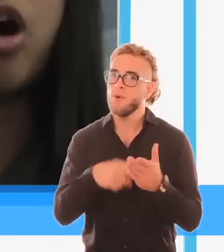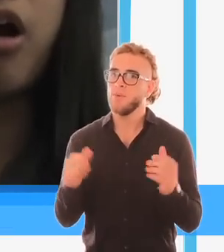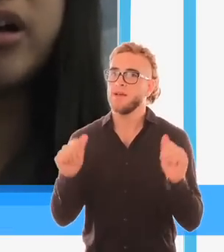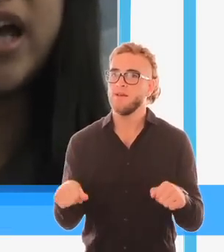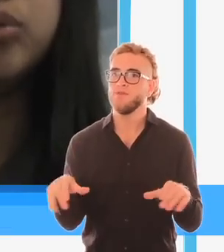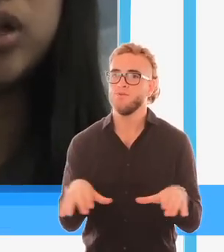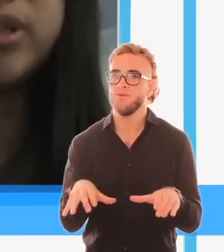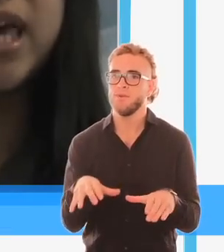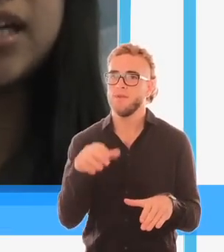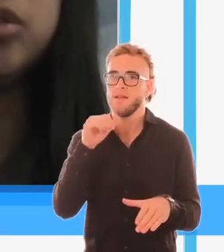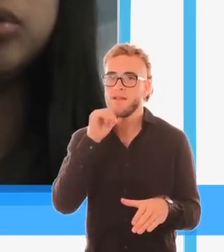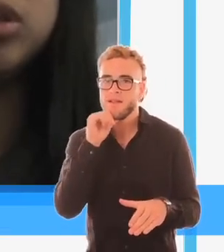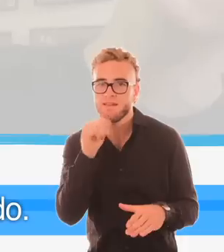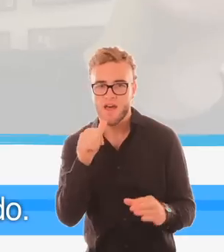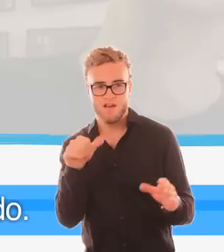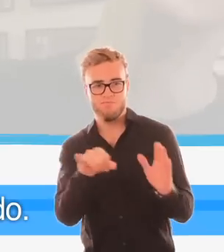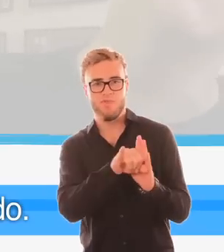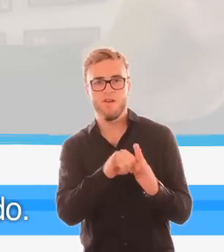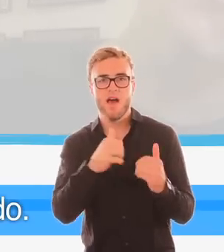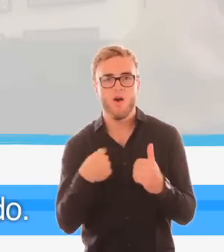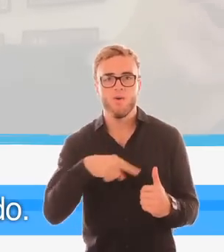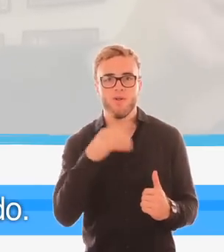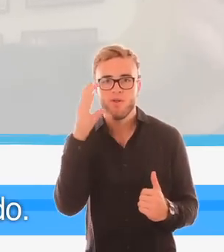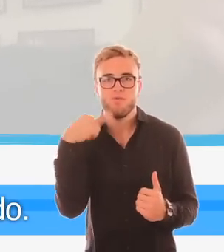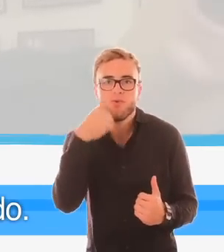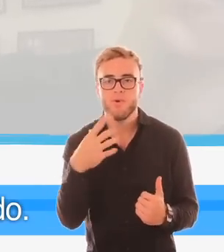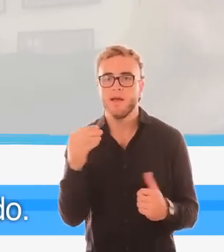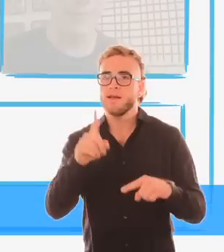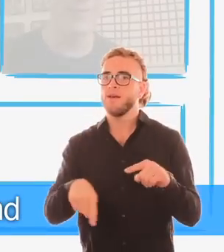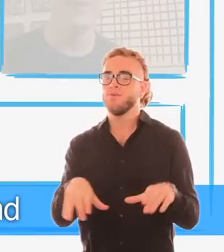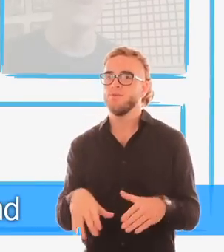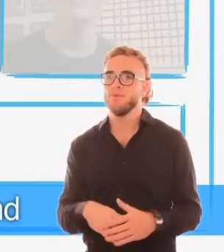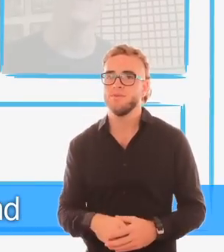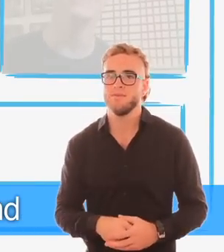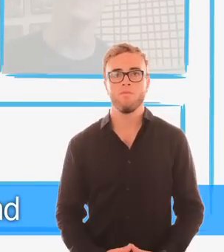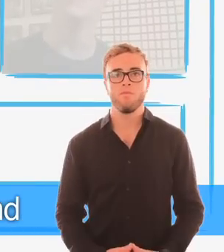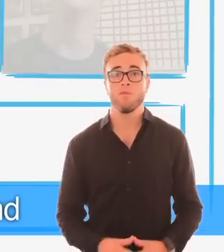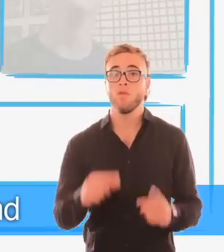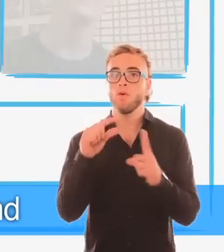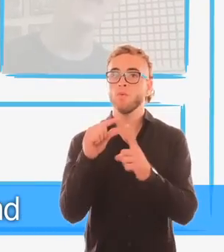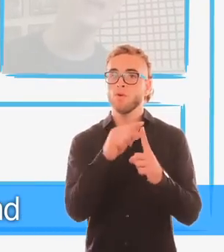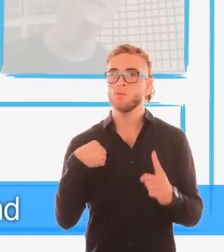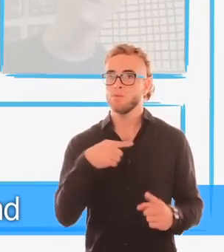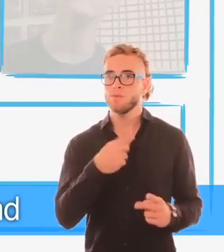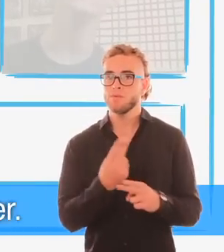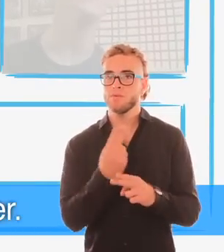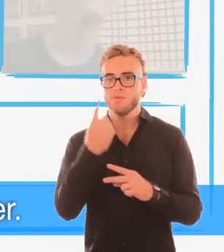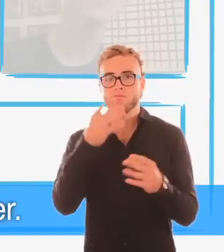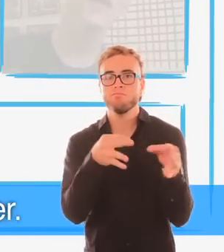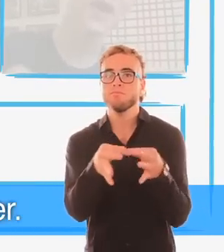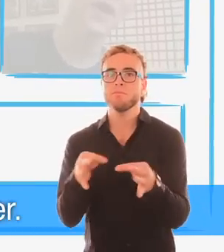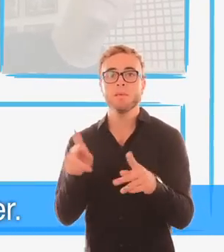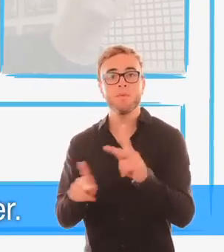who we are and what we can do. Not by how we look and what we can't do. The words we use to describe people and the images we